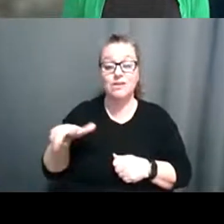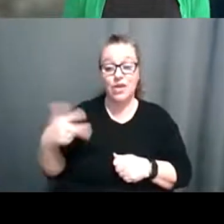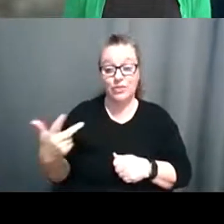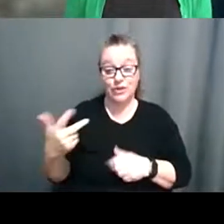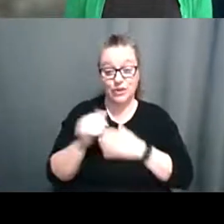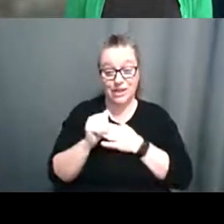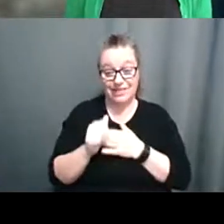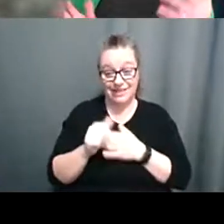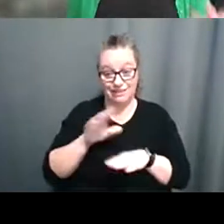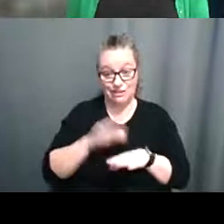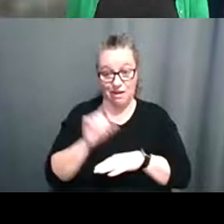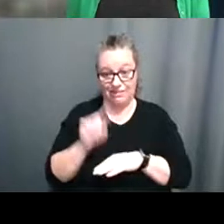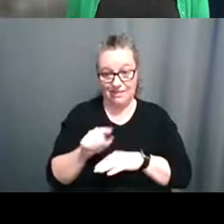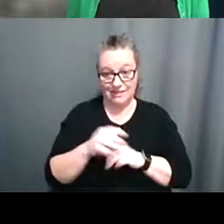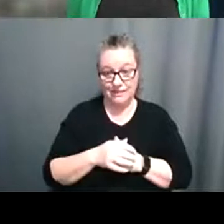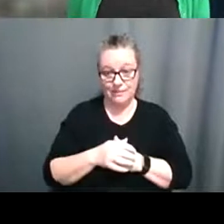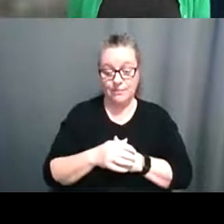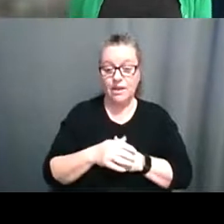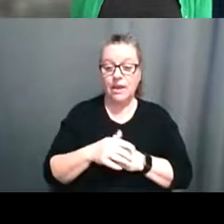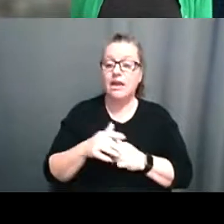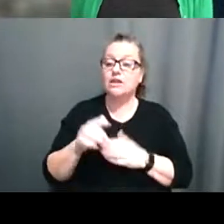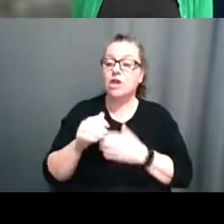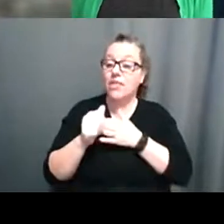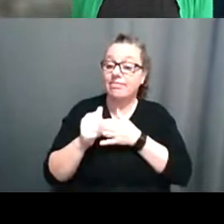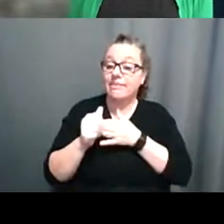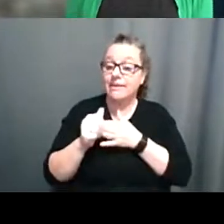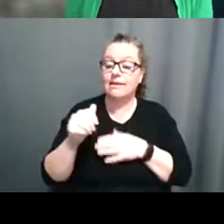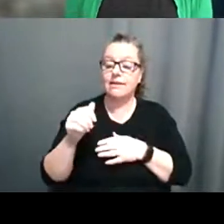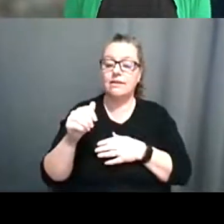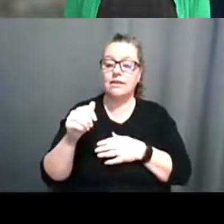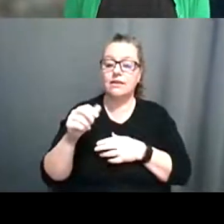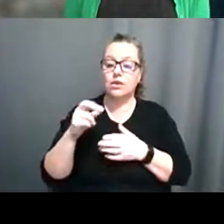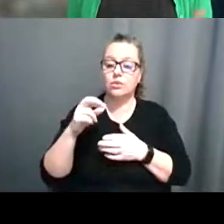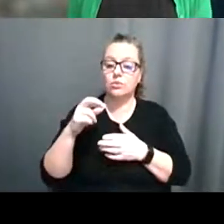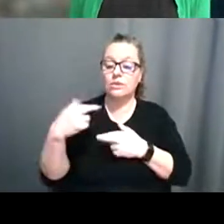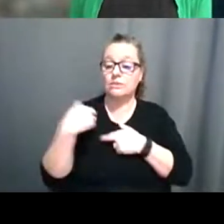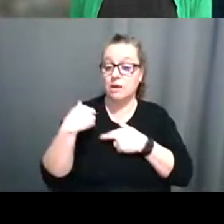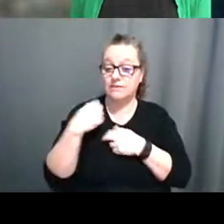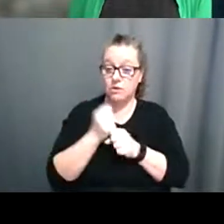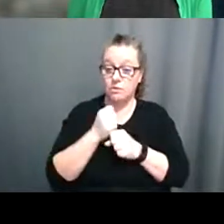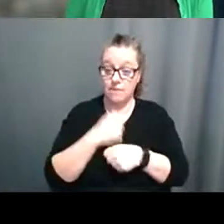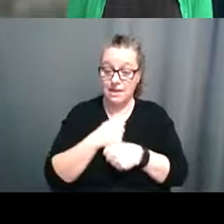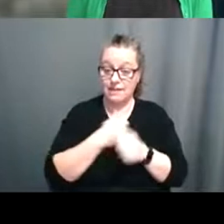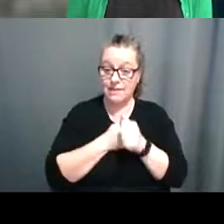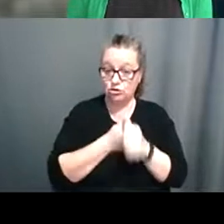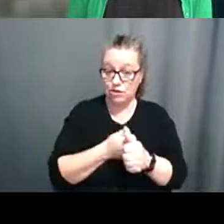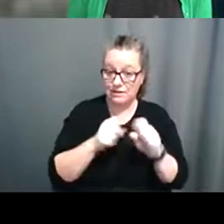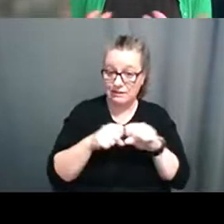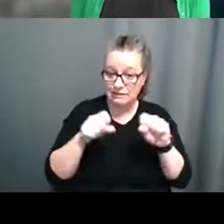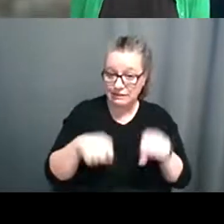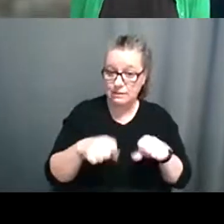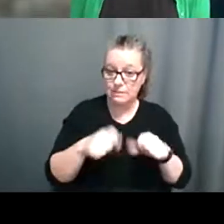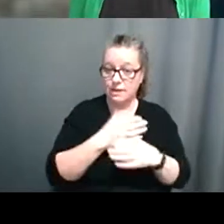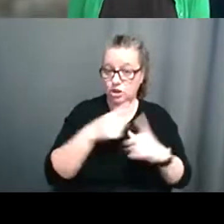this. Now, the lead was responsible for creating the tracking system in SharePoint, gathering stakeholder input,